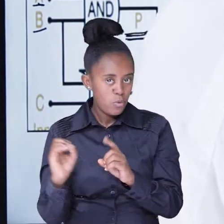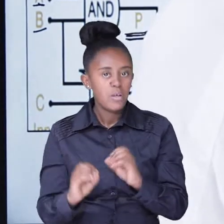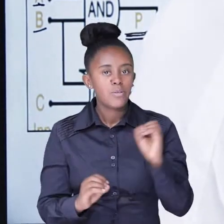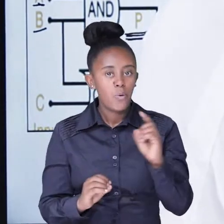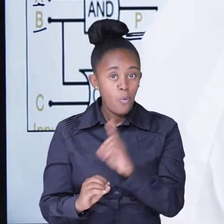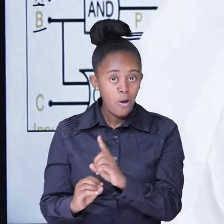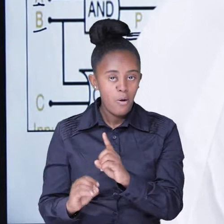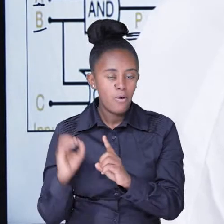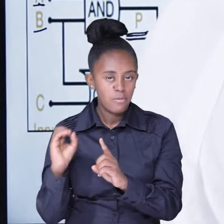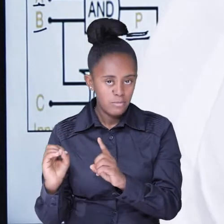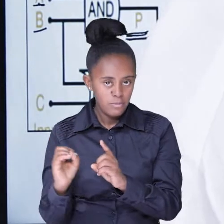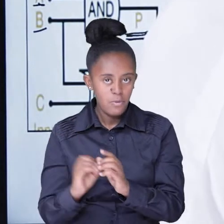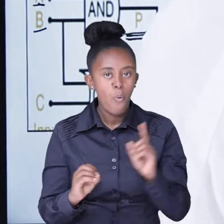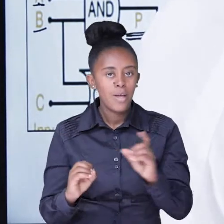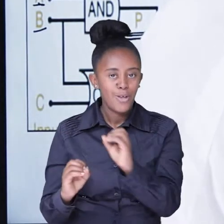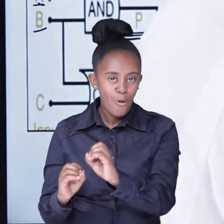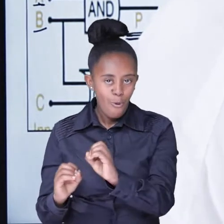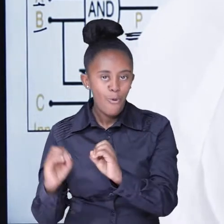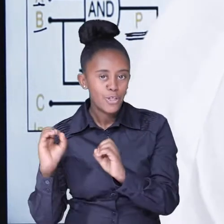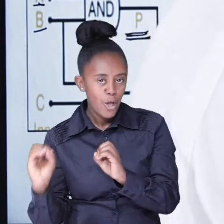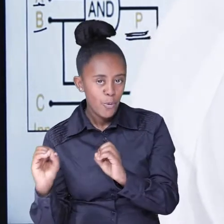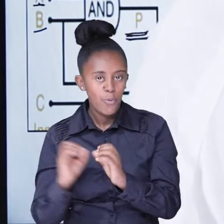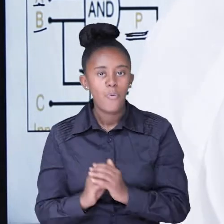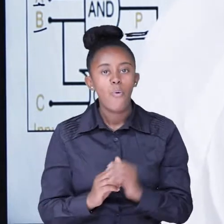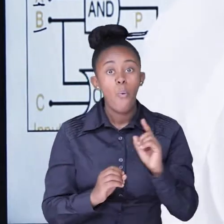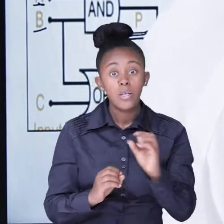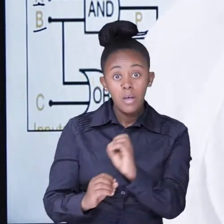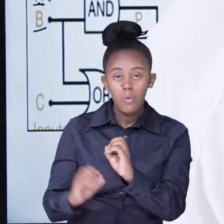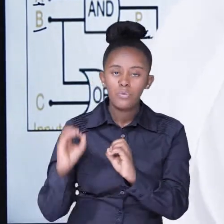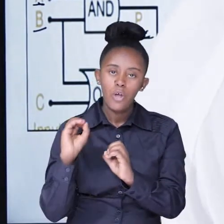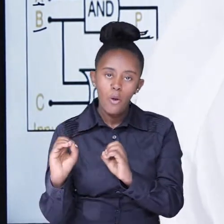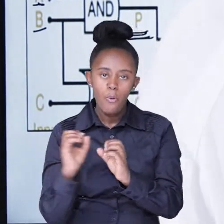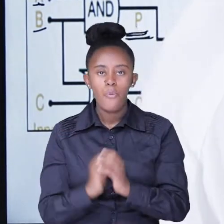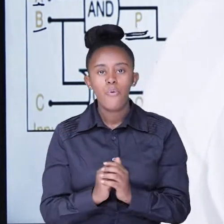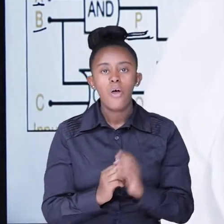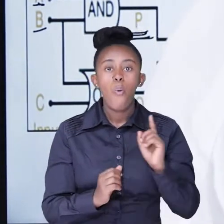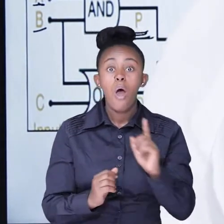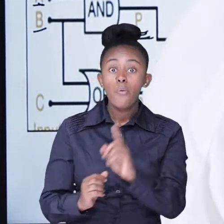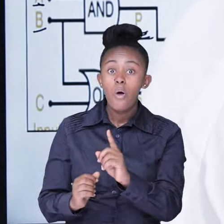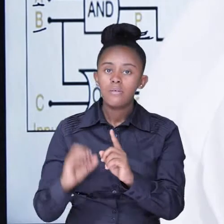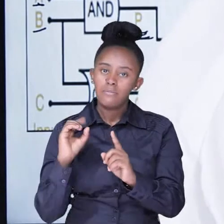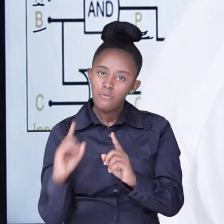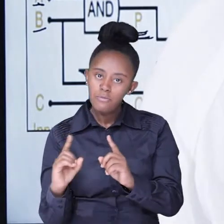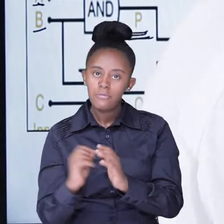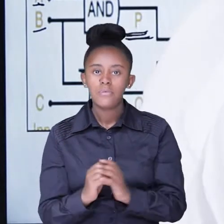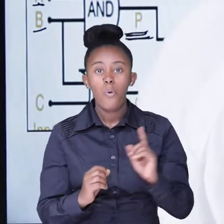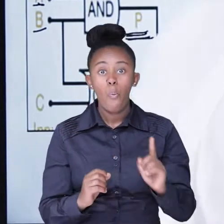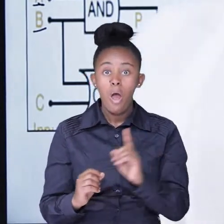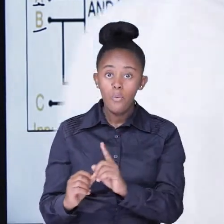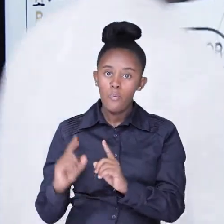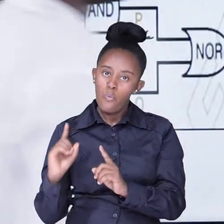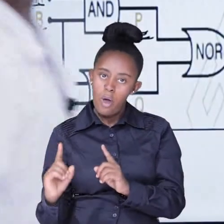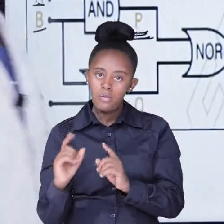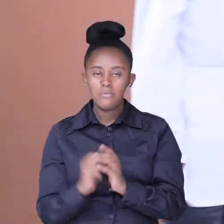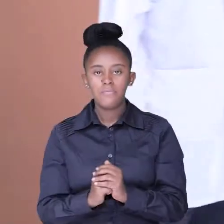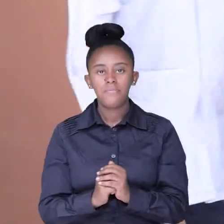1 0 1 0 0 1 0 0 1 1 1 1 1